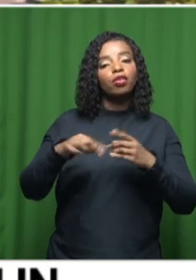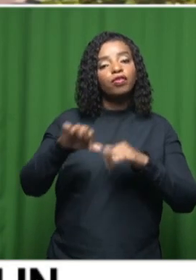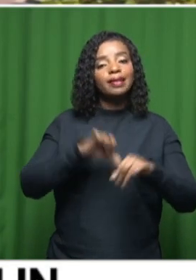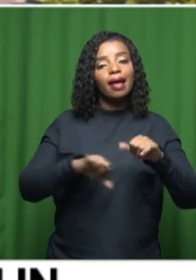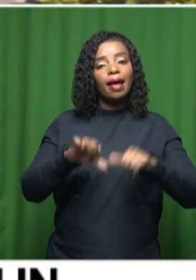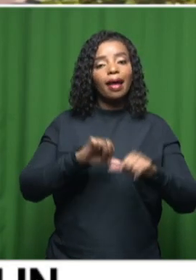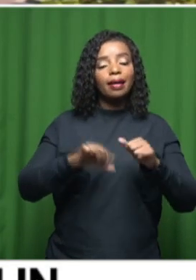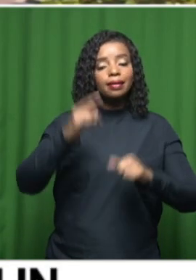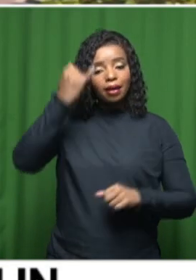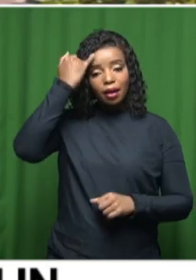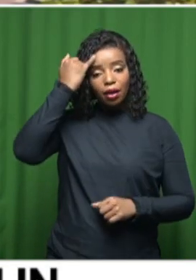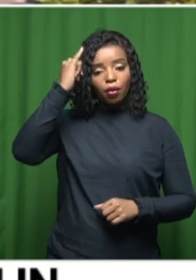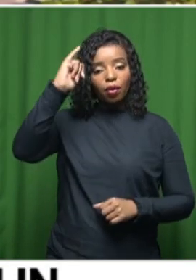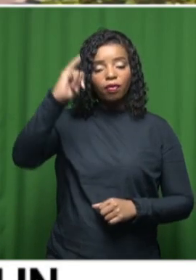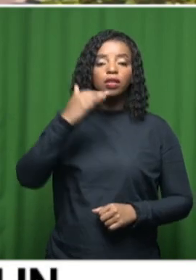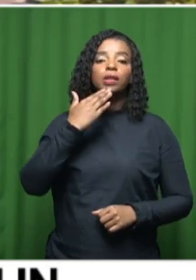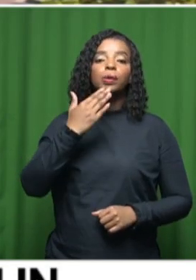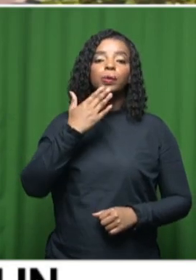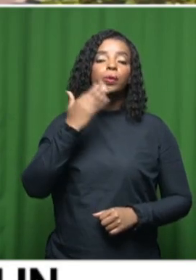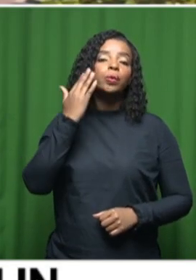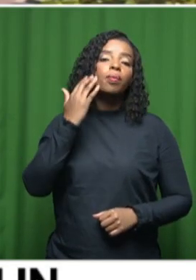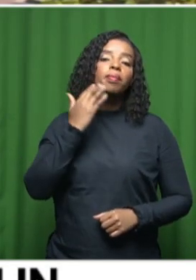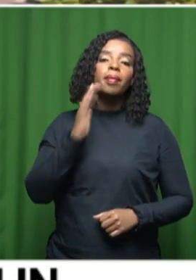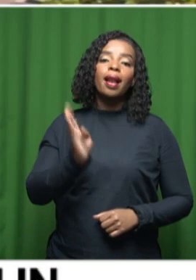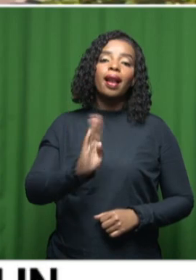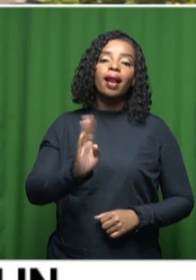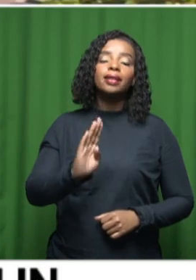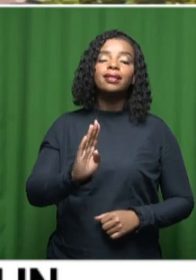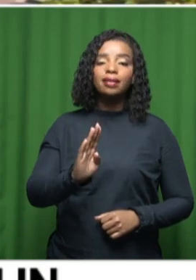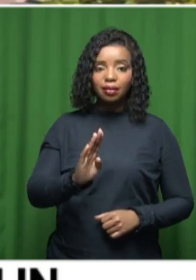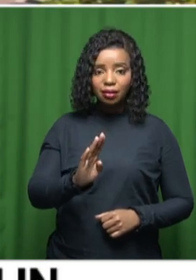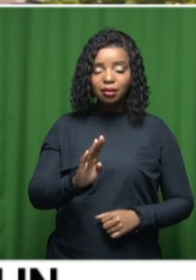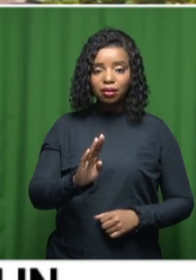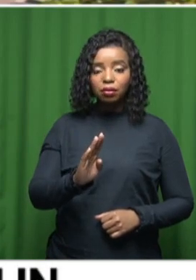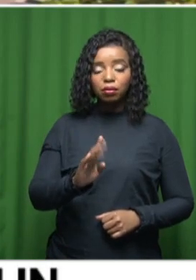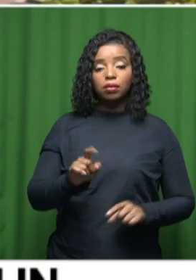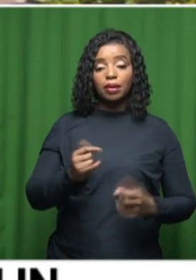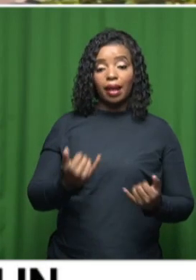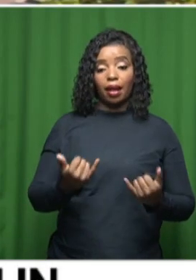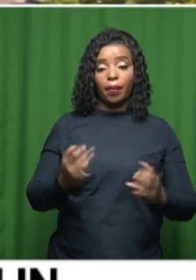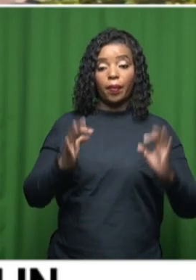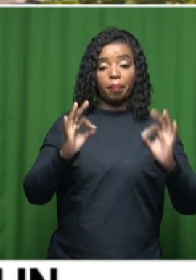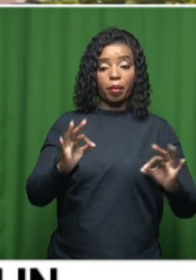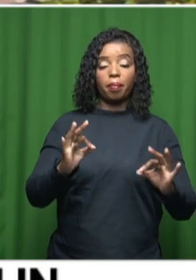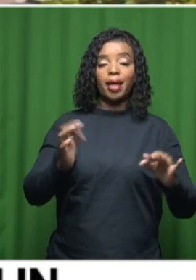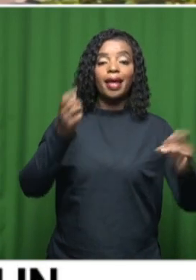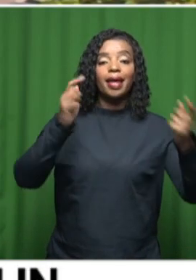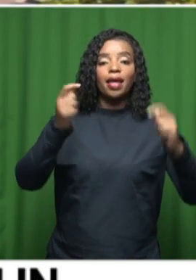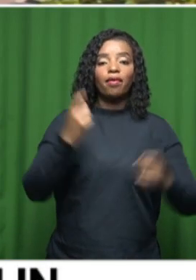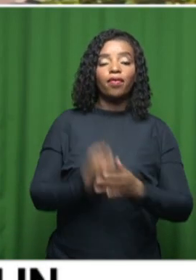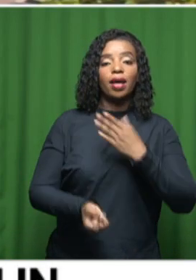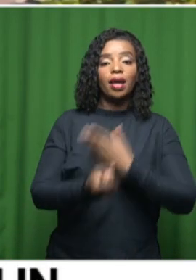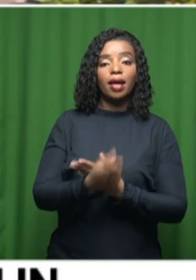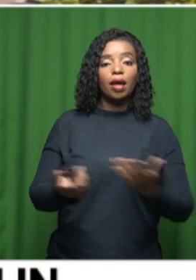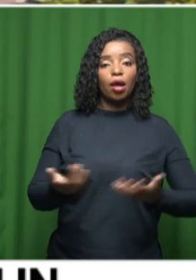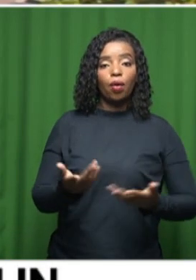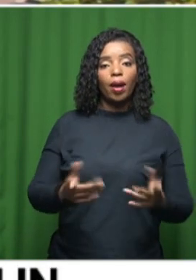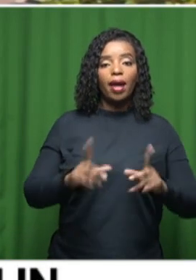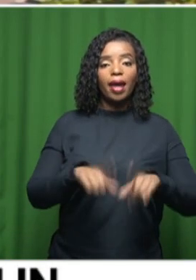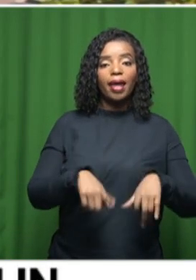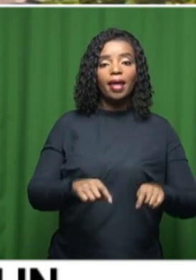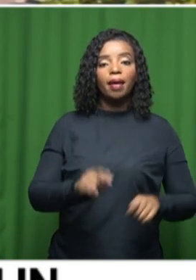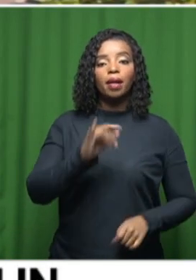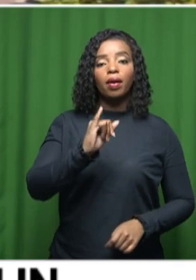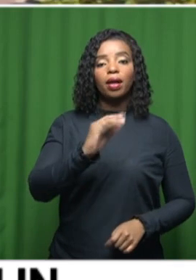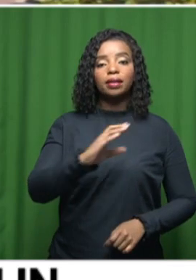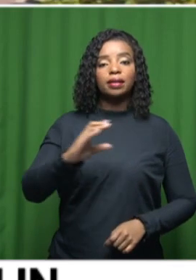Innovation of Dr. Blade Nzimande. The actual event will be hosted at the Cape Town ICC